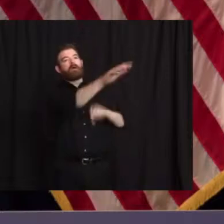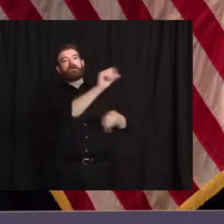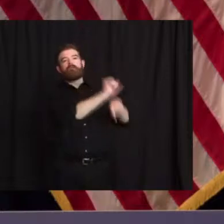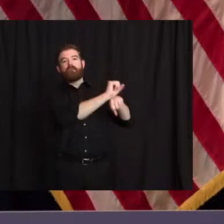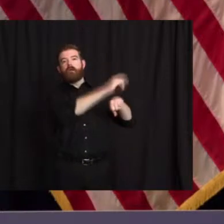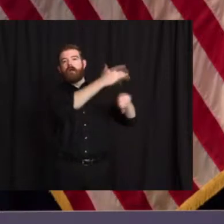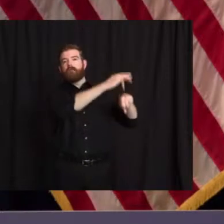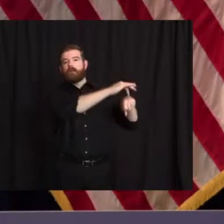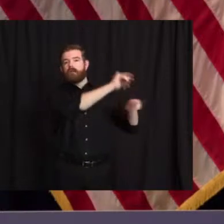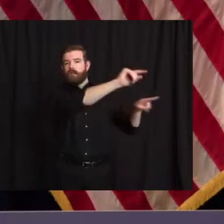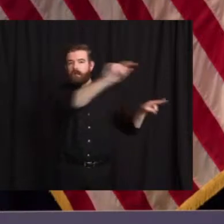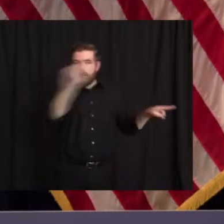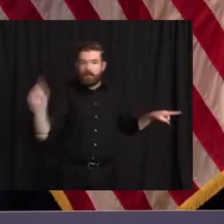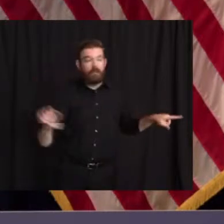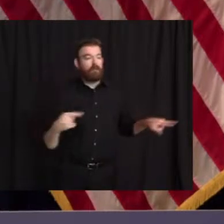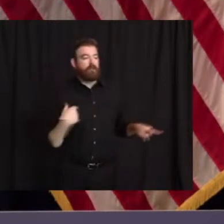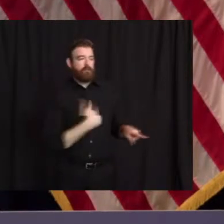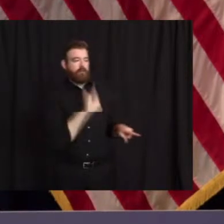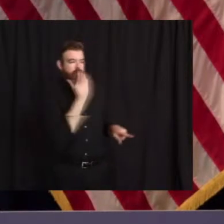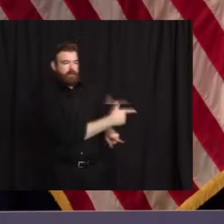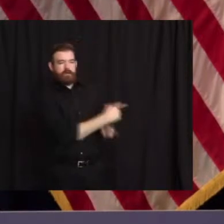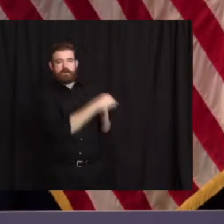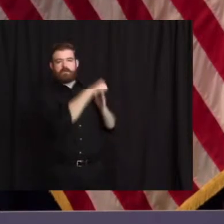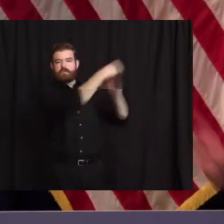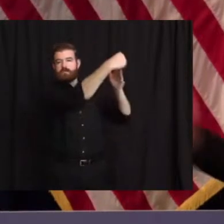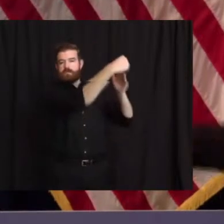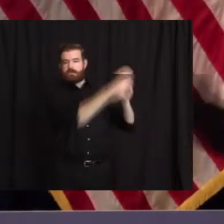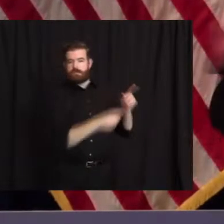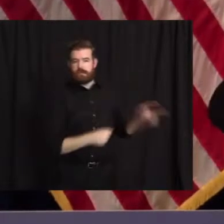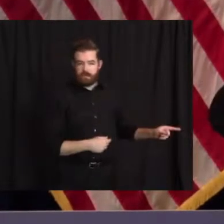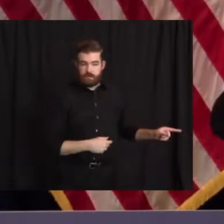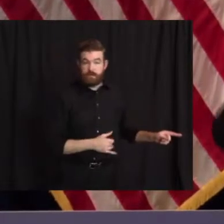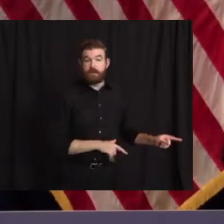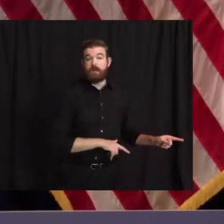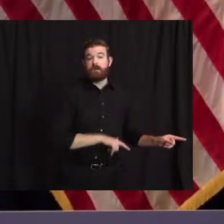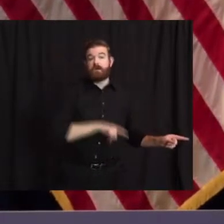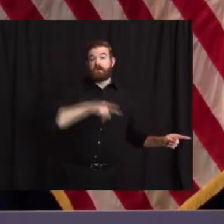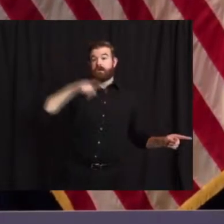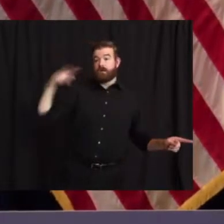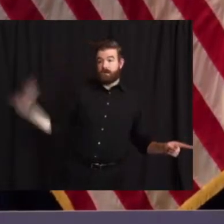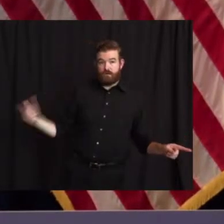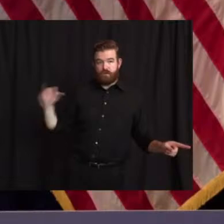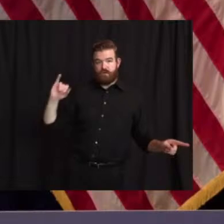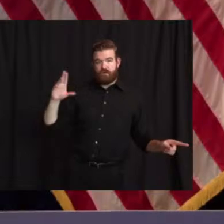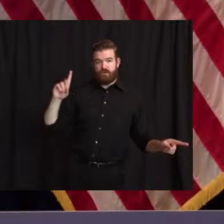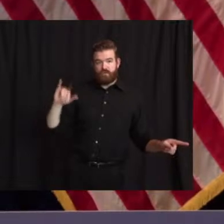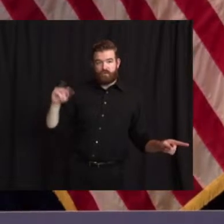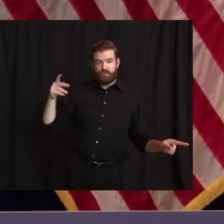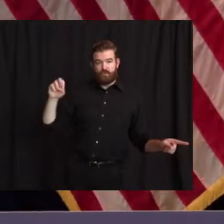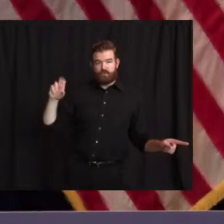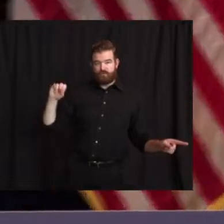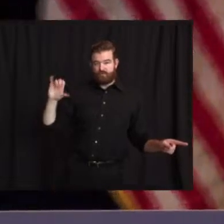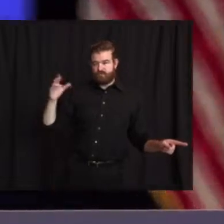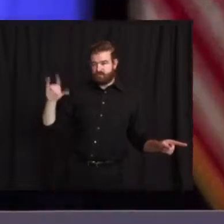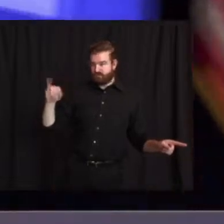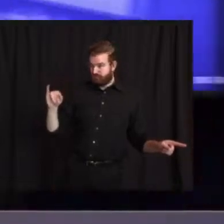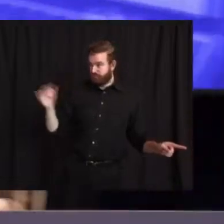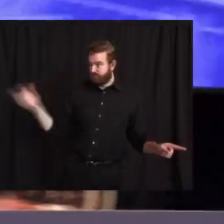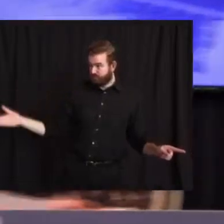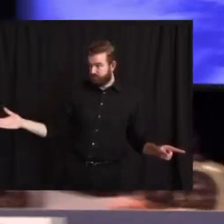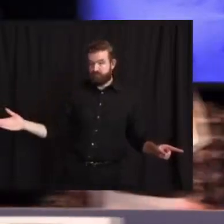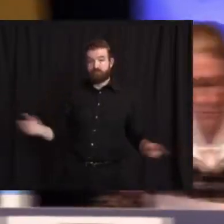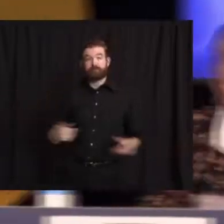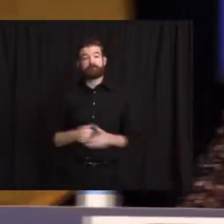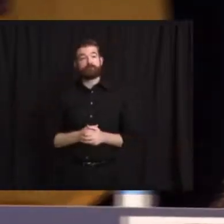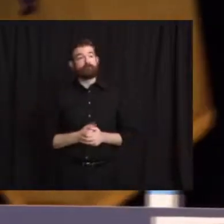whole team. With that, please help me welcome the woman who needs no introduction to my right, the Commissioner of the Department of Health, Judy Persicelli. Thank you,